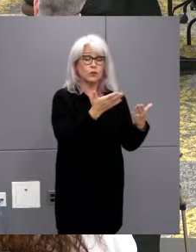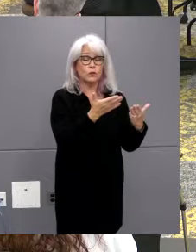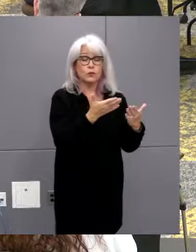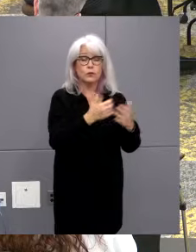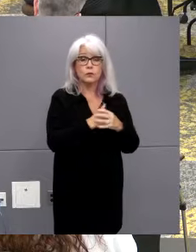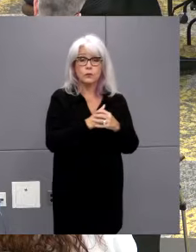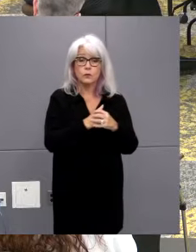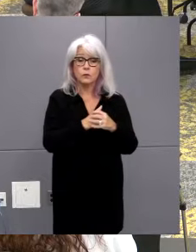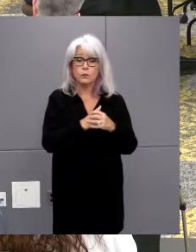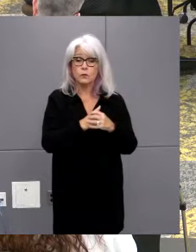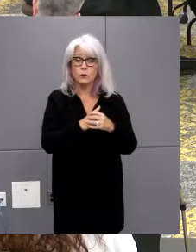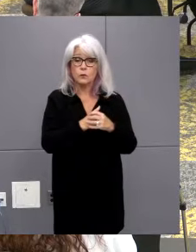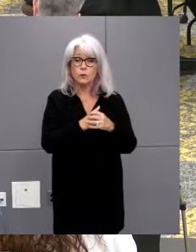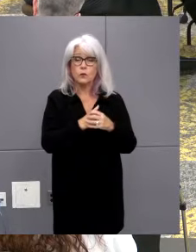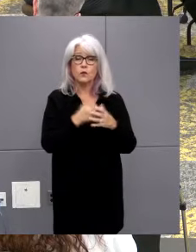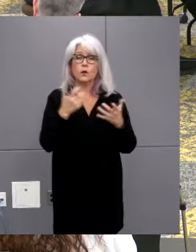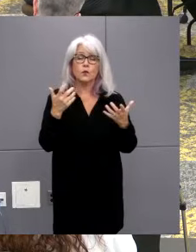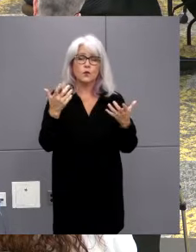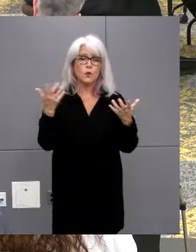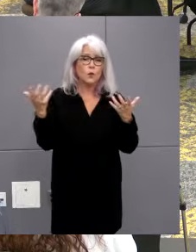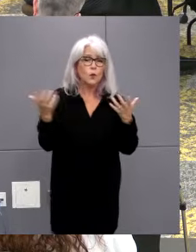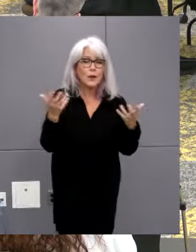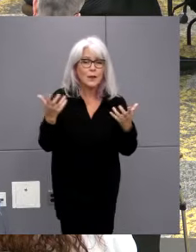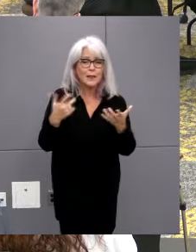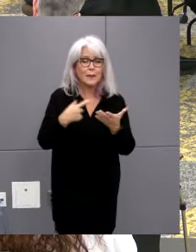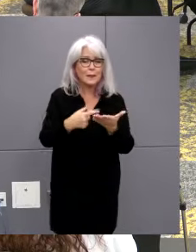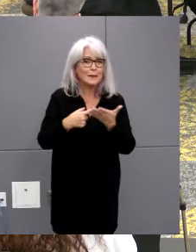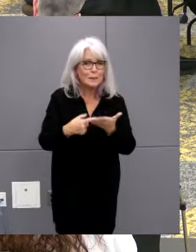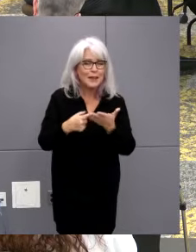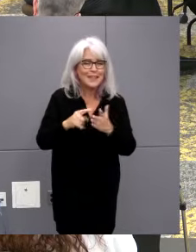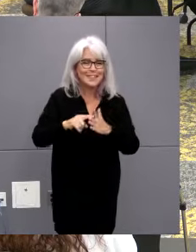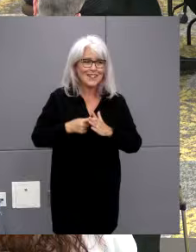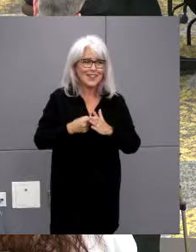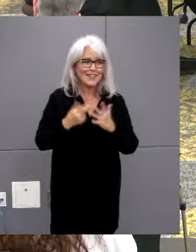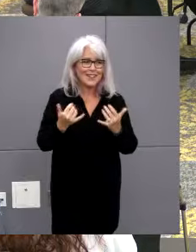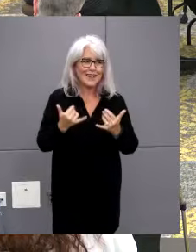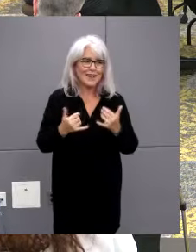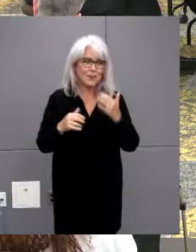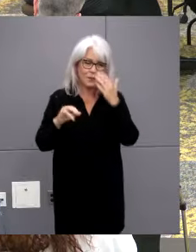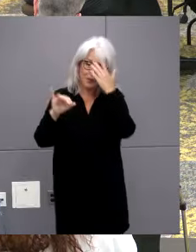of where the debate started today. Yeah. Oh.